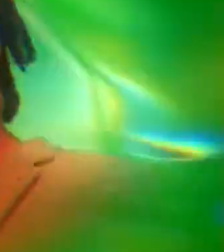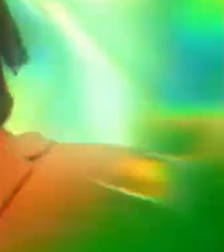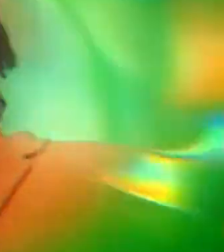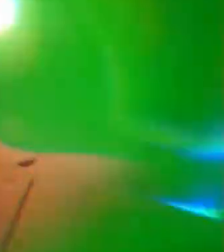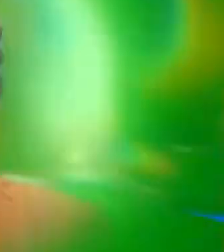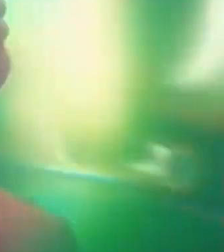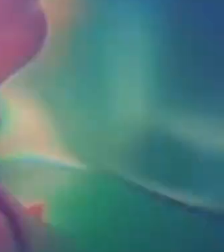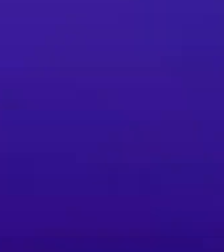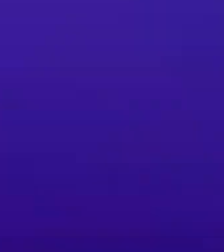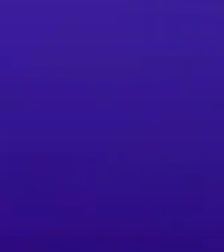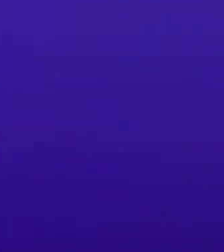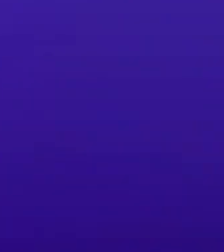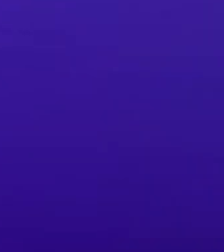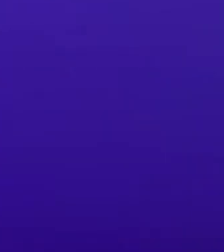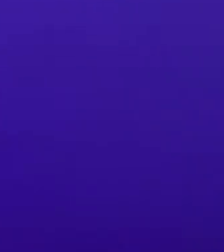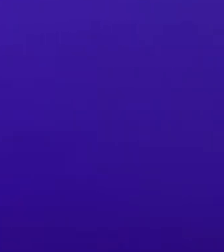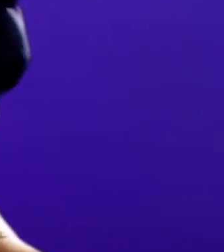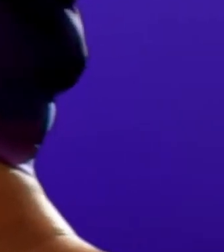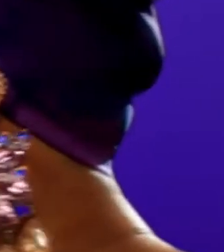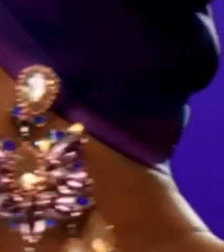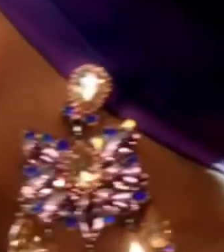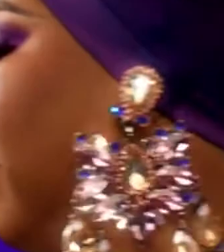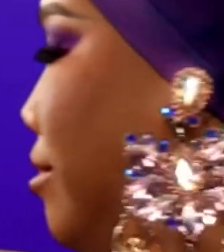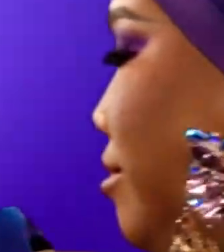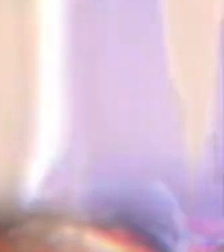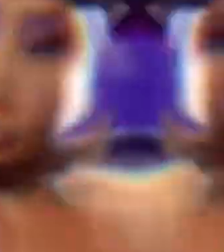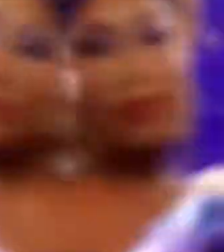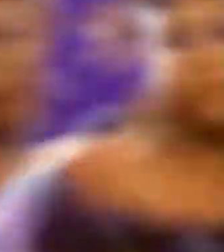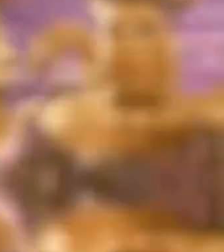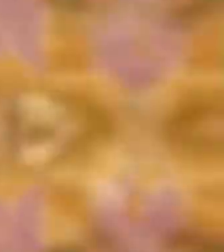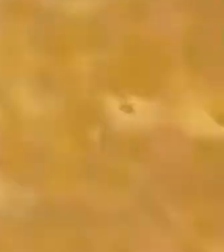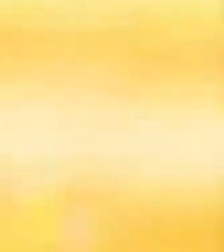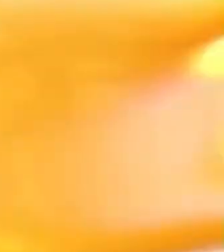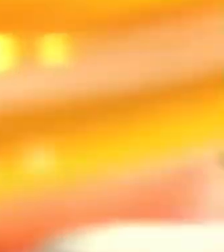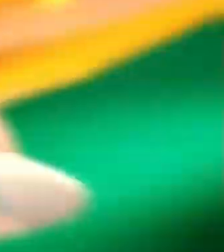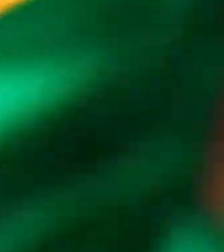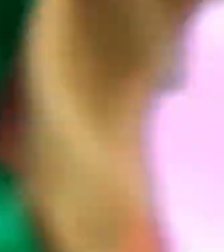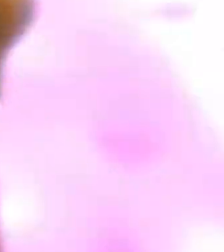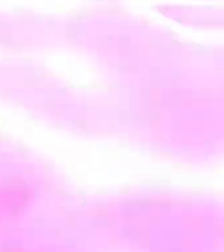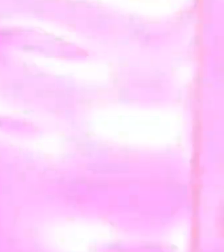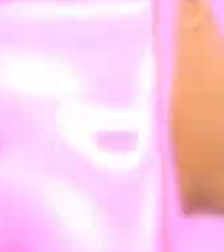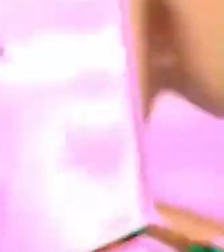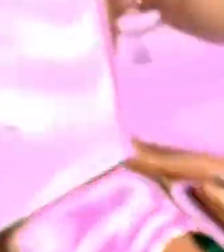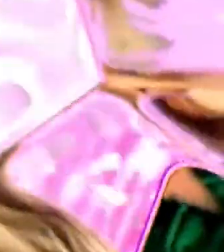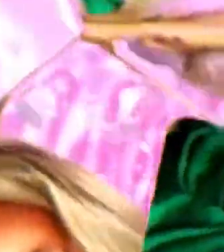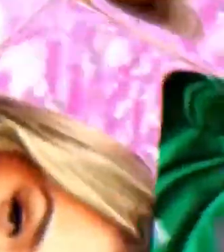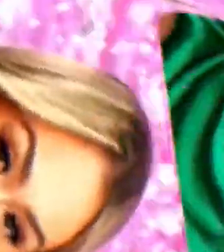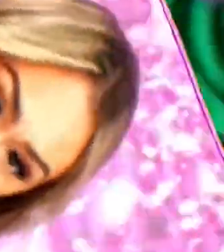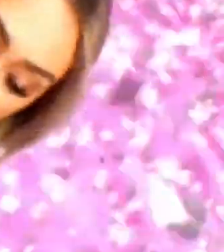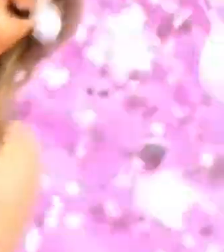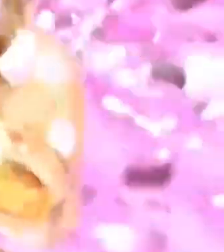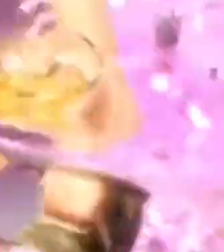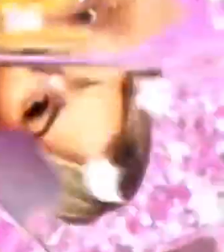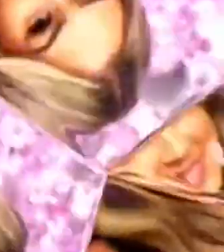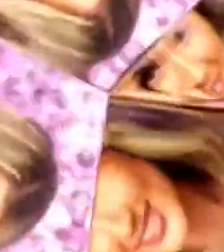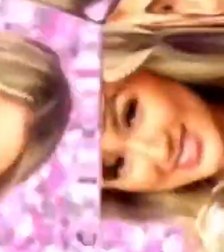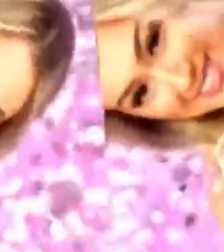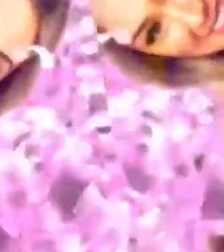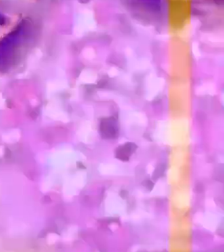Jelly Smack. Jelly Smack is a tech company that launches top creators to the top of their